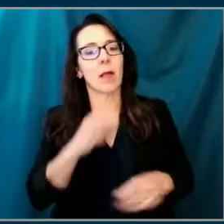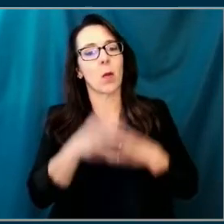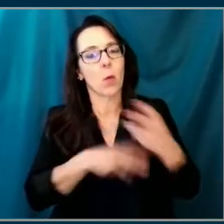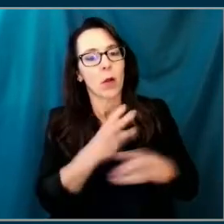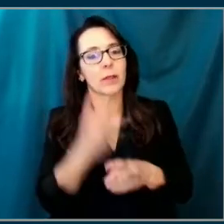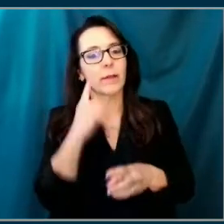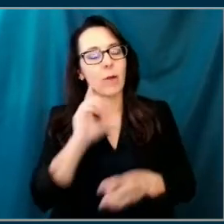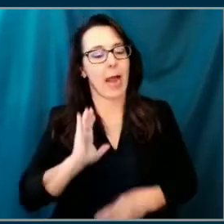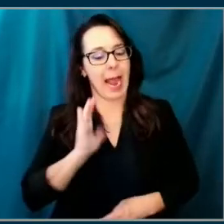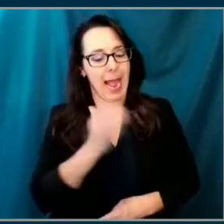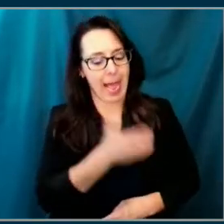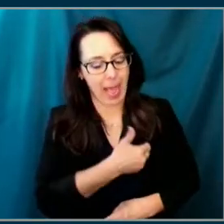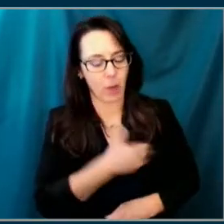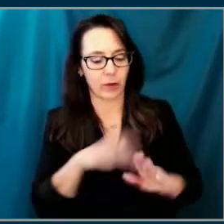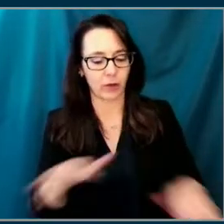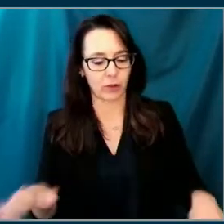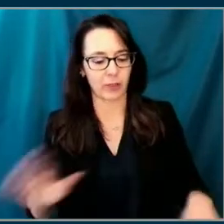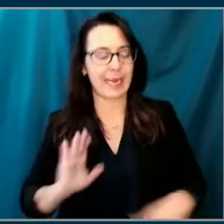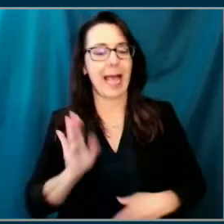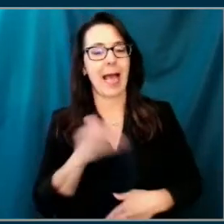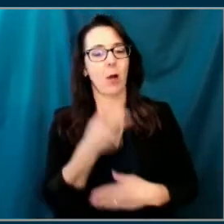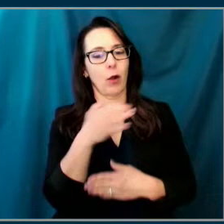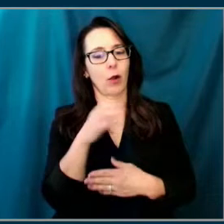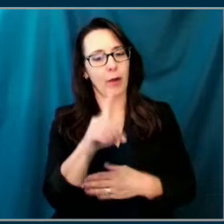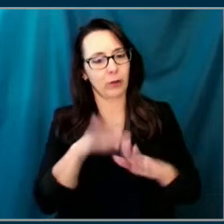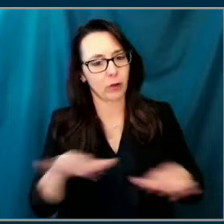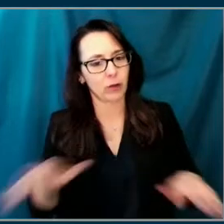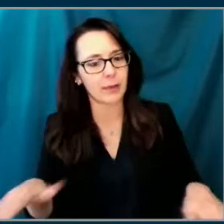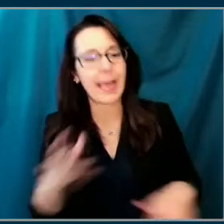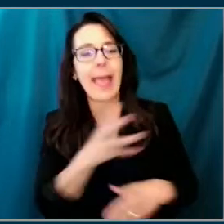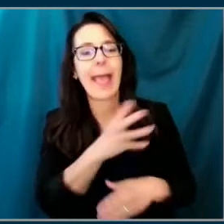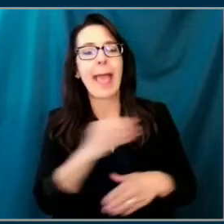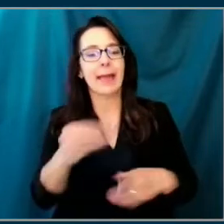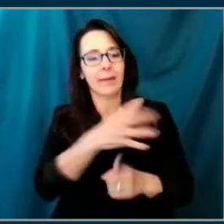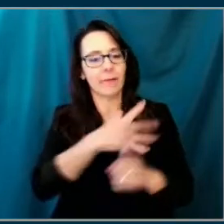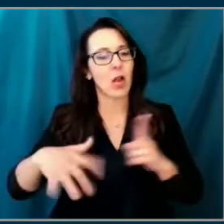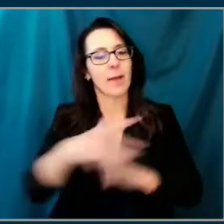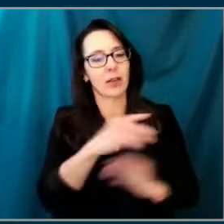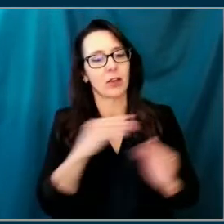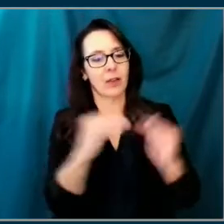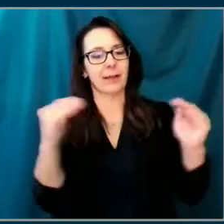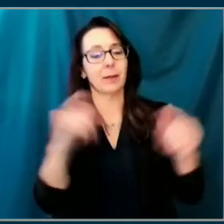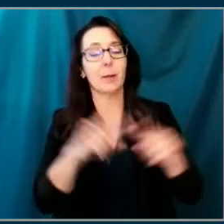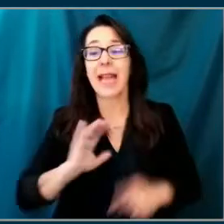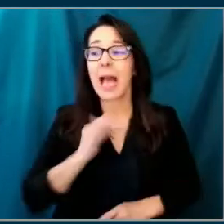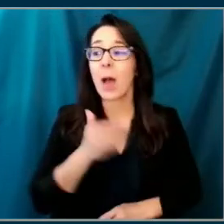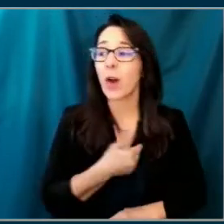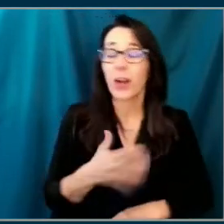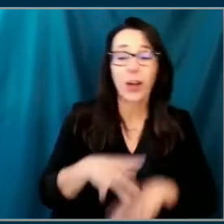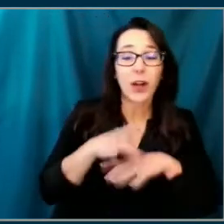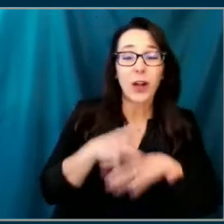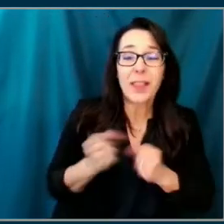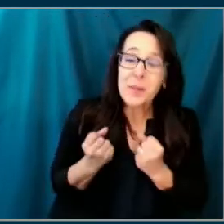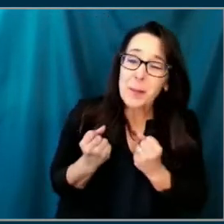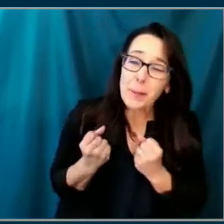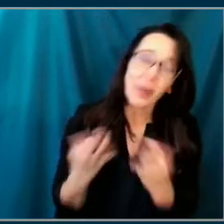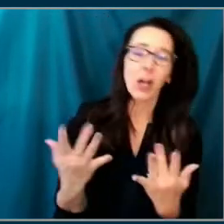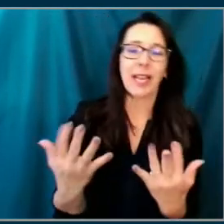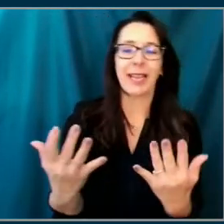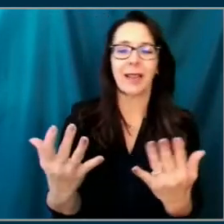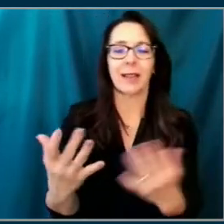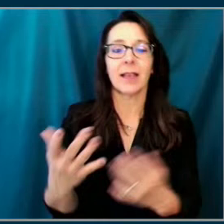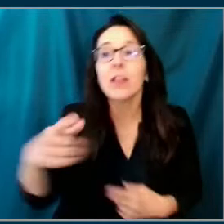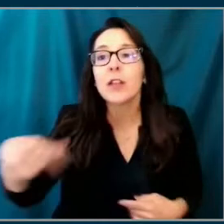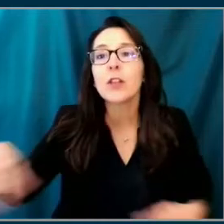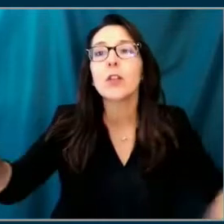grandchildren and environmental justice, but our earth is burning and you all have the power